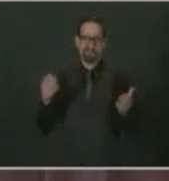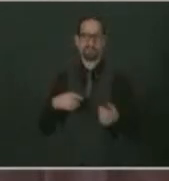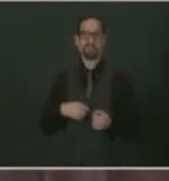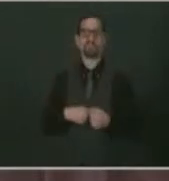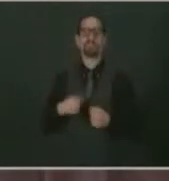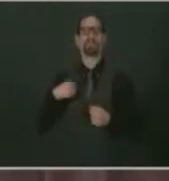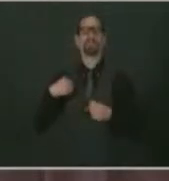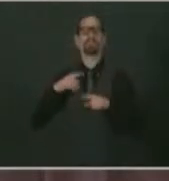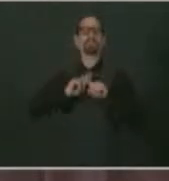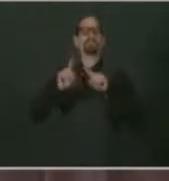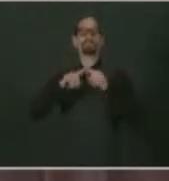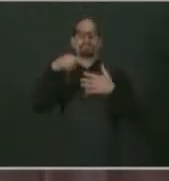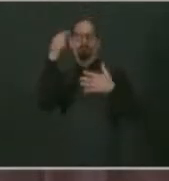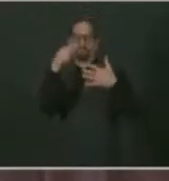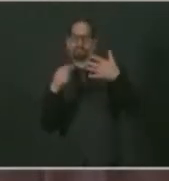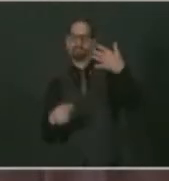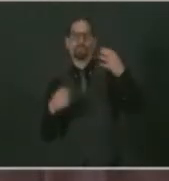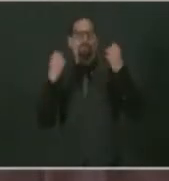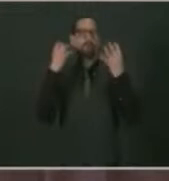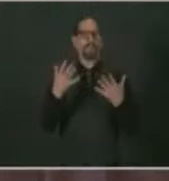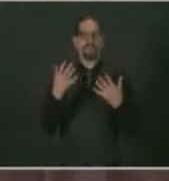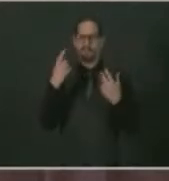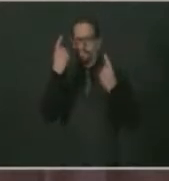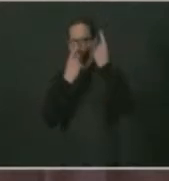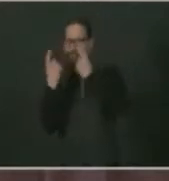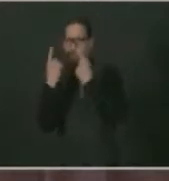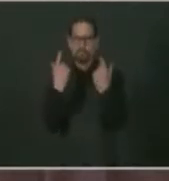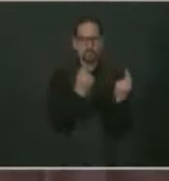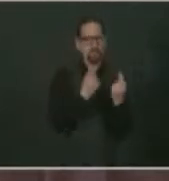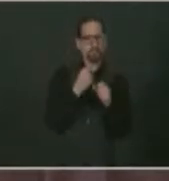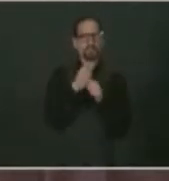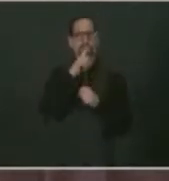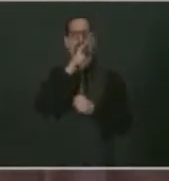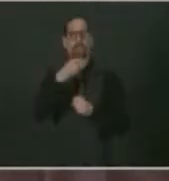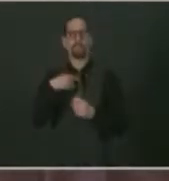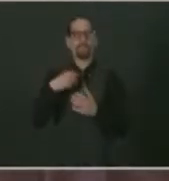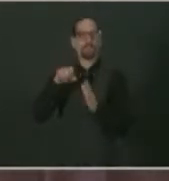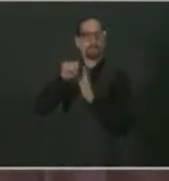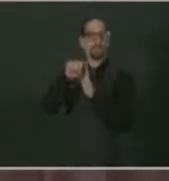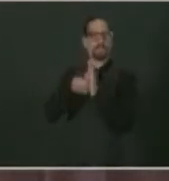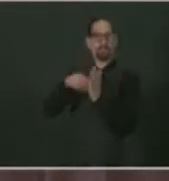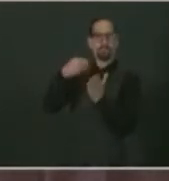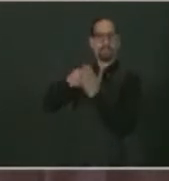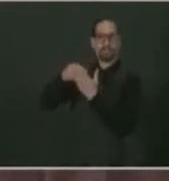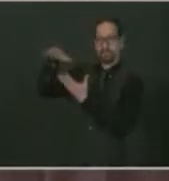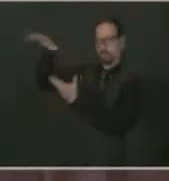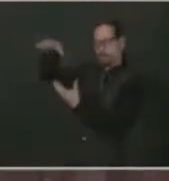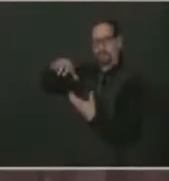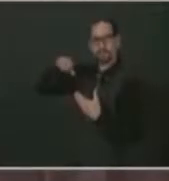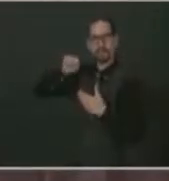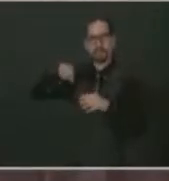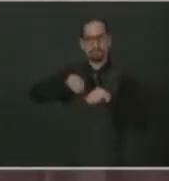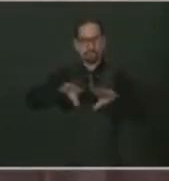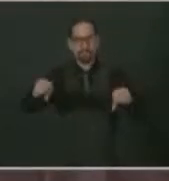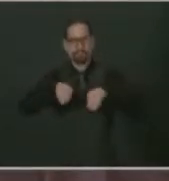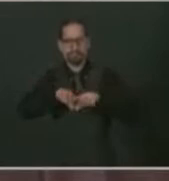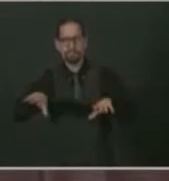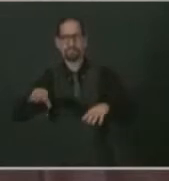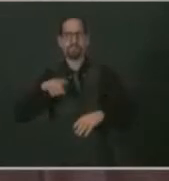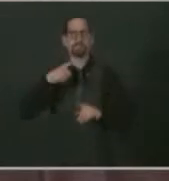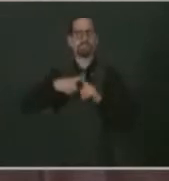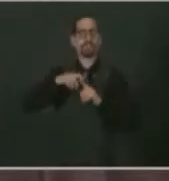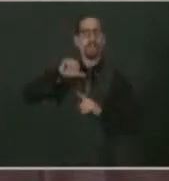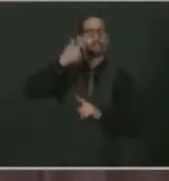we're following to make sure that the state is getting reimbursed for its expenses, as well as the health insurance, as well as the